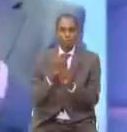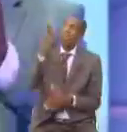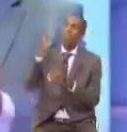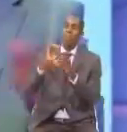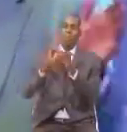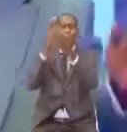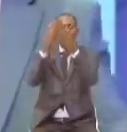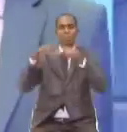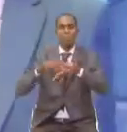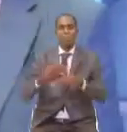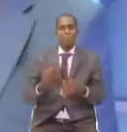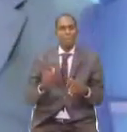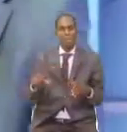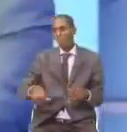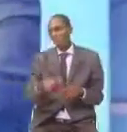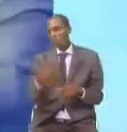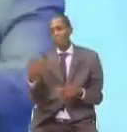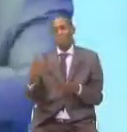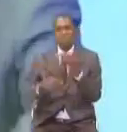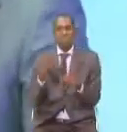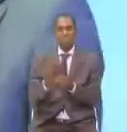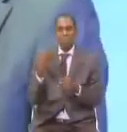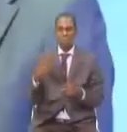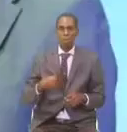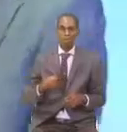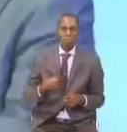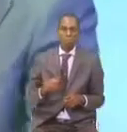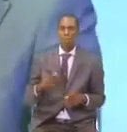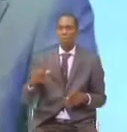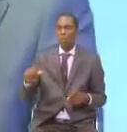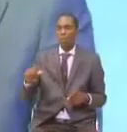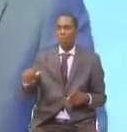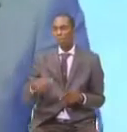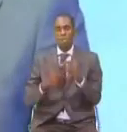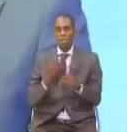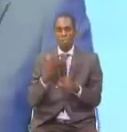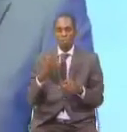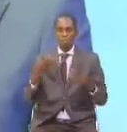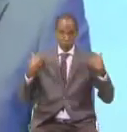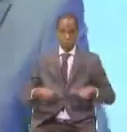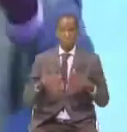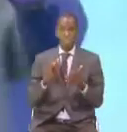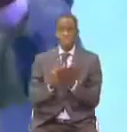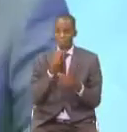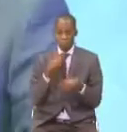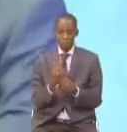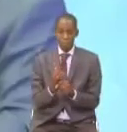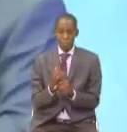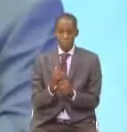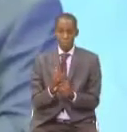Any kind of garment, any kind of robe that is made over here in